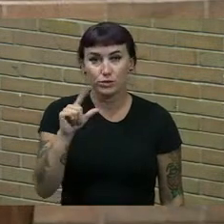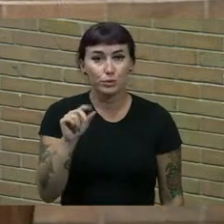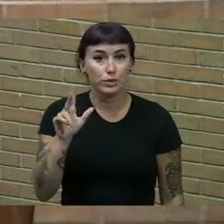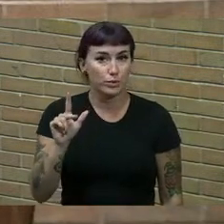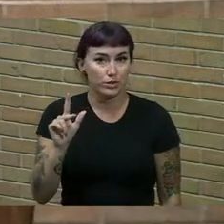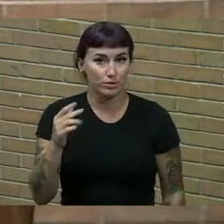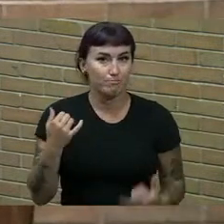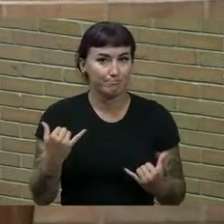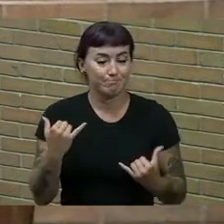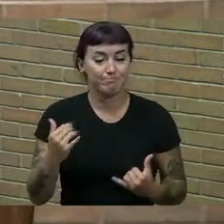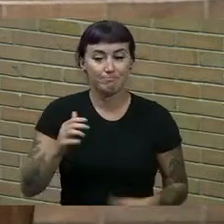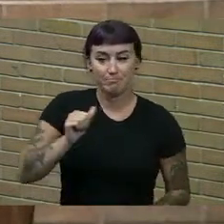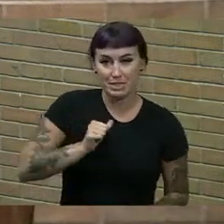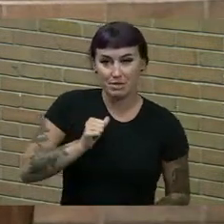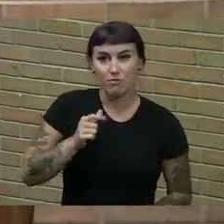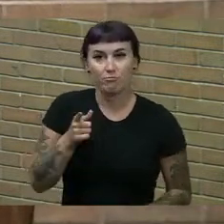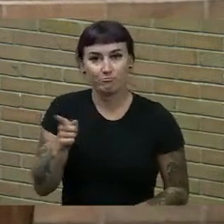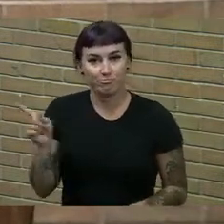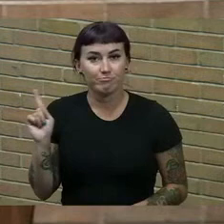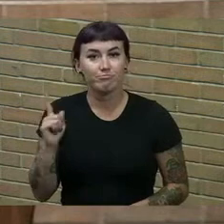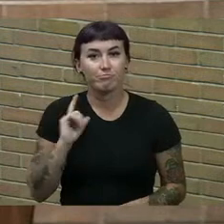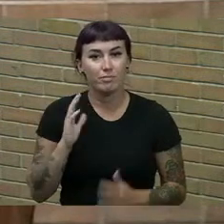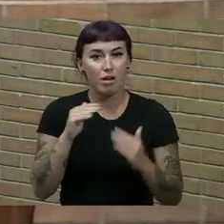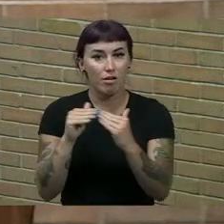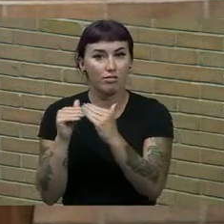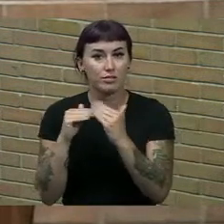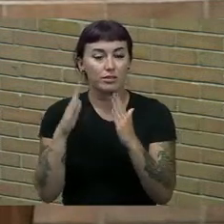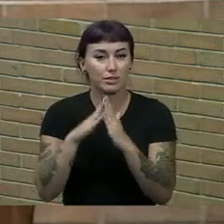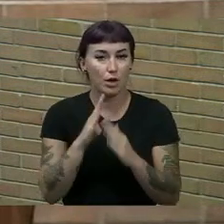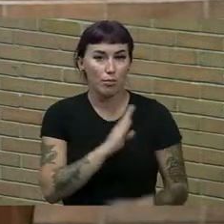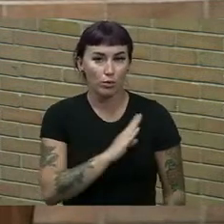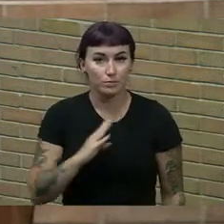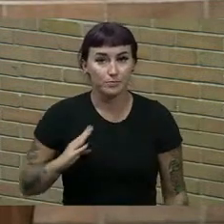2023, by myself and by my colleagues on the town board.